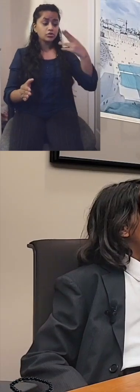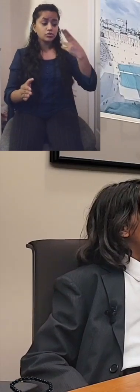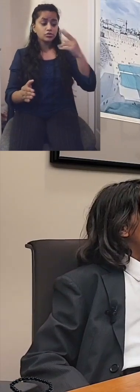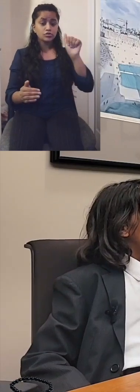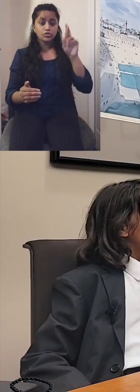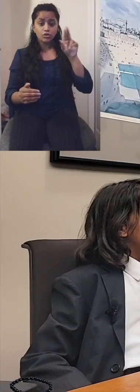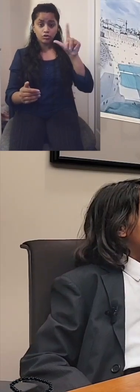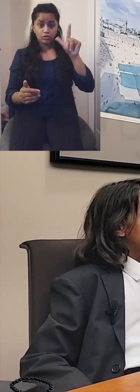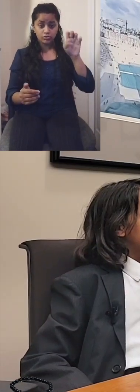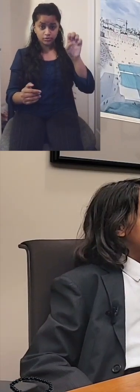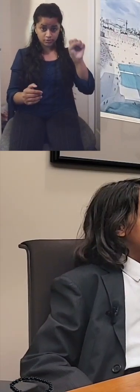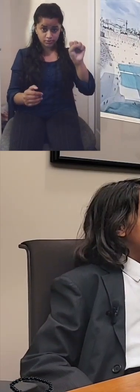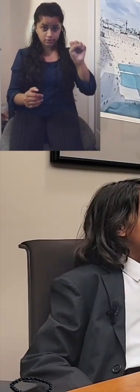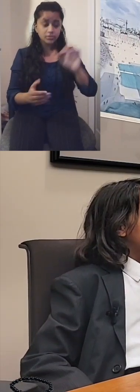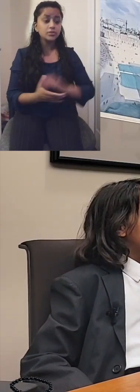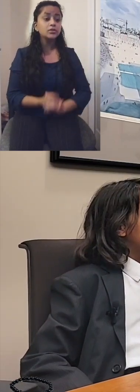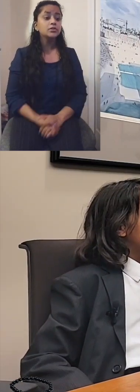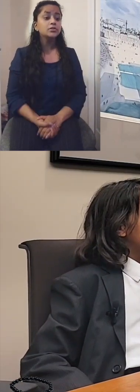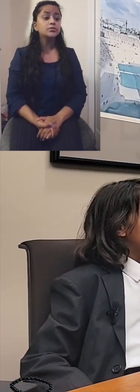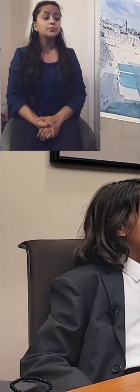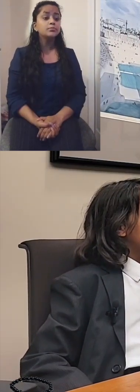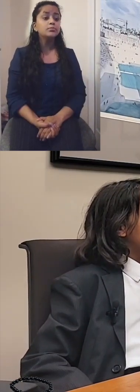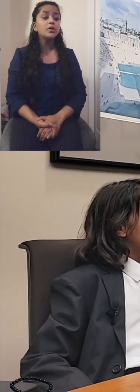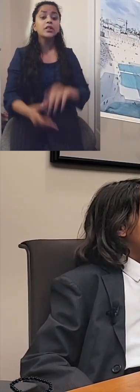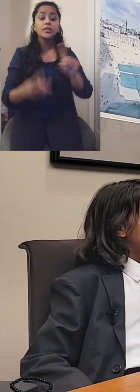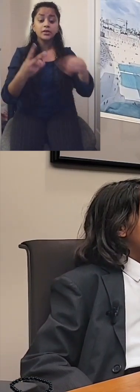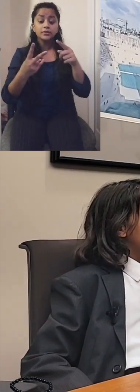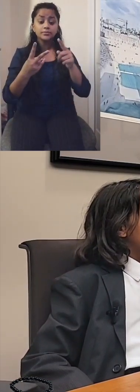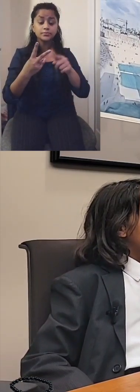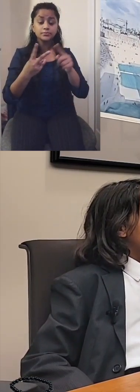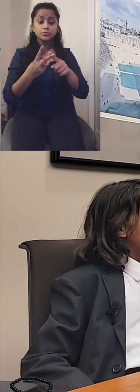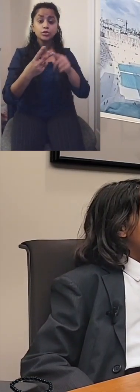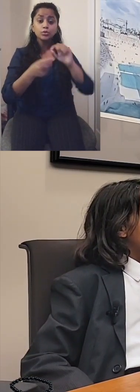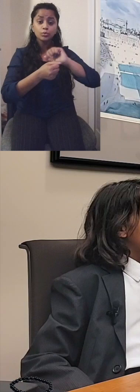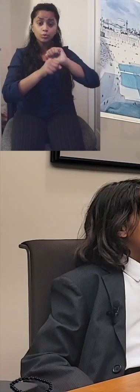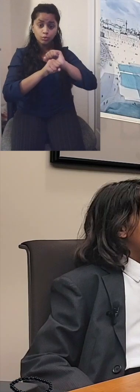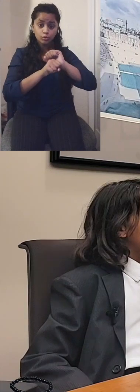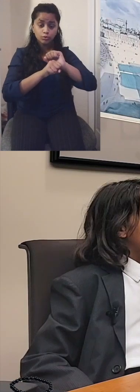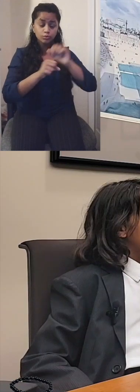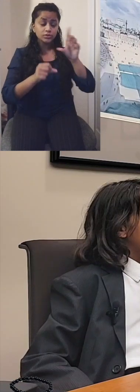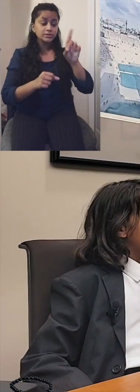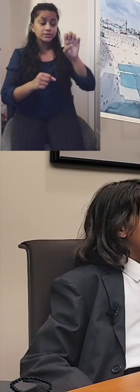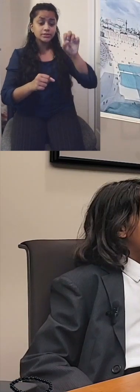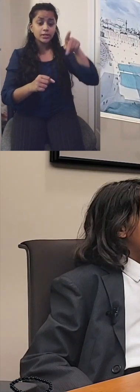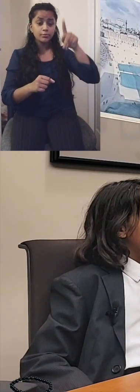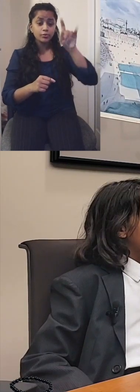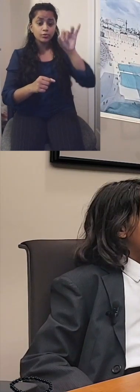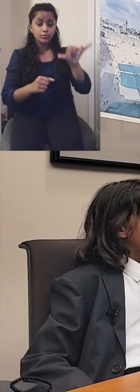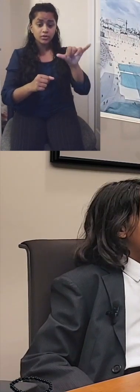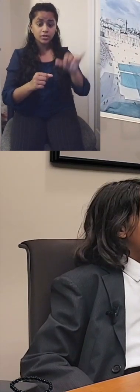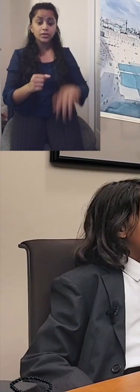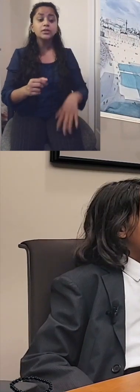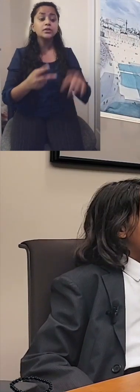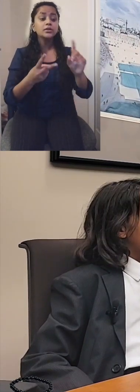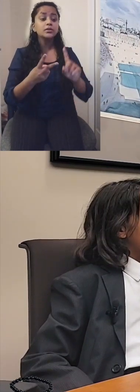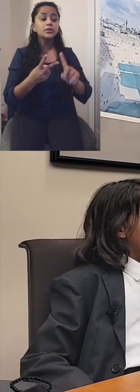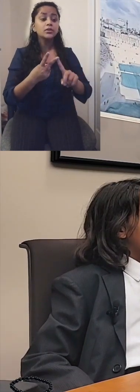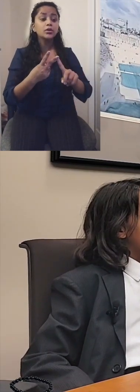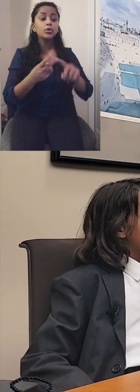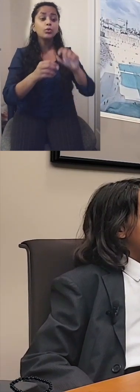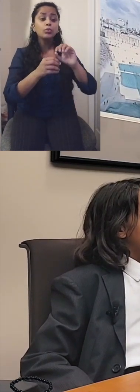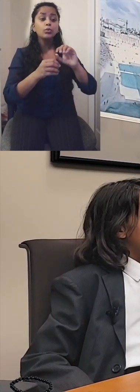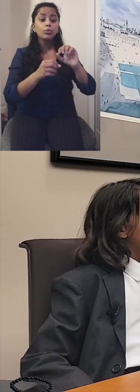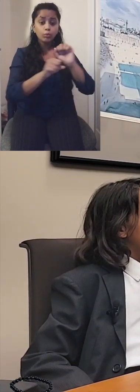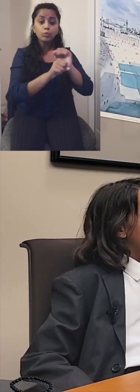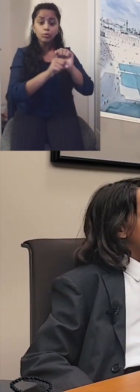Frans Manderson, is there to work very closely in partnership with me. Governors tend to come